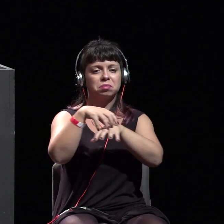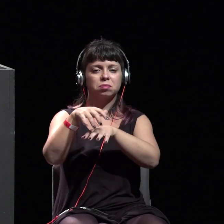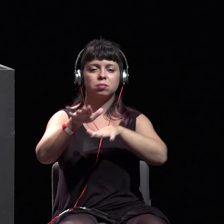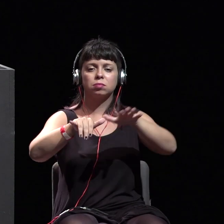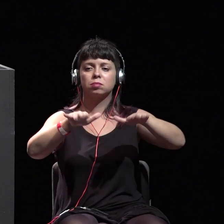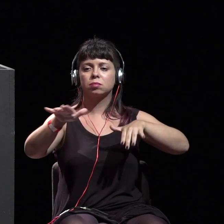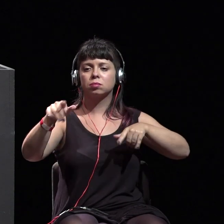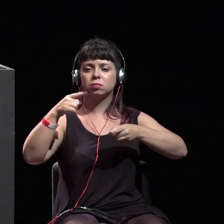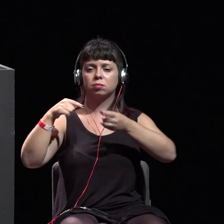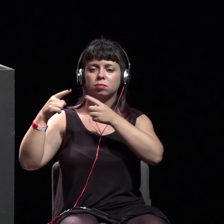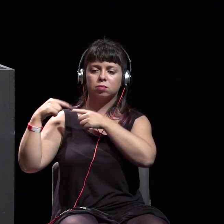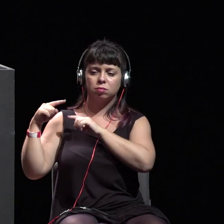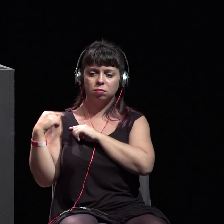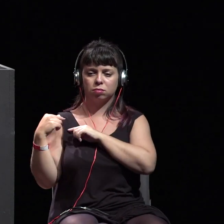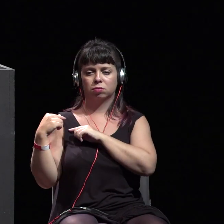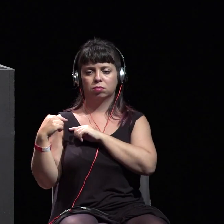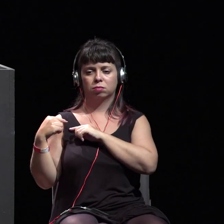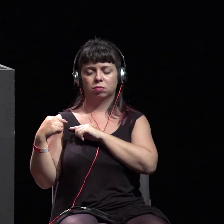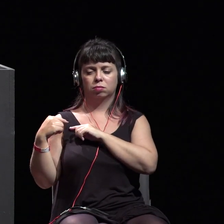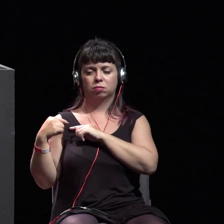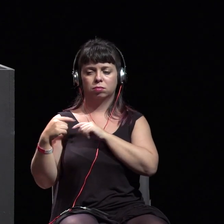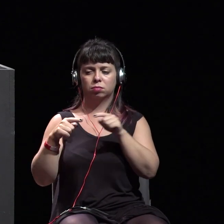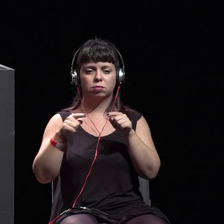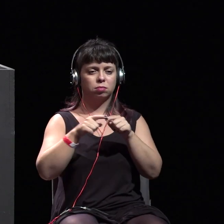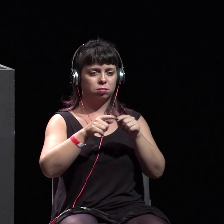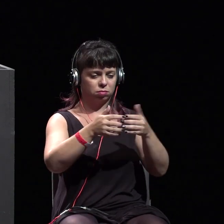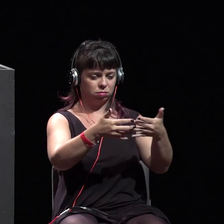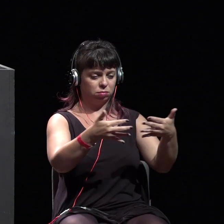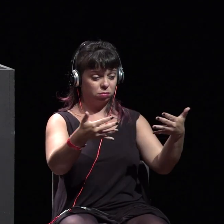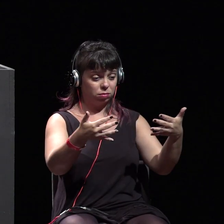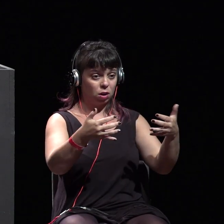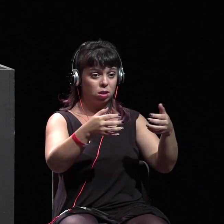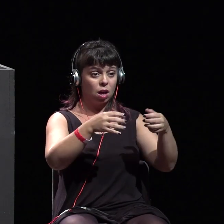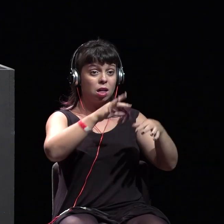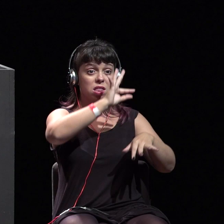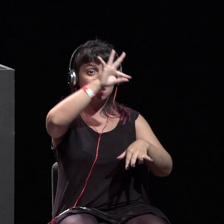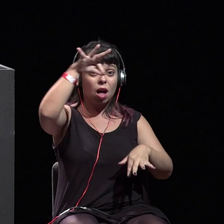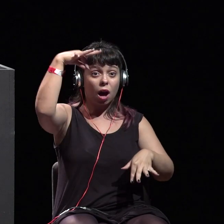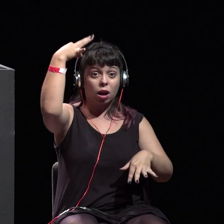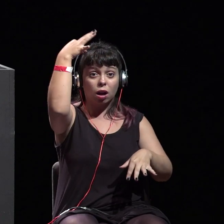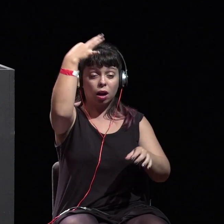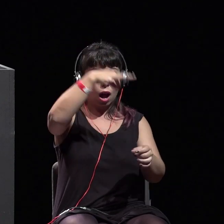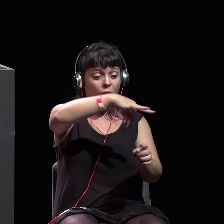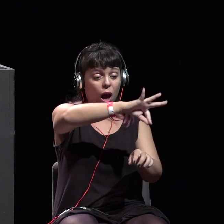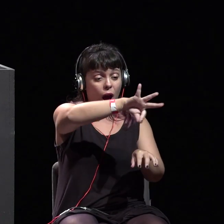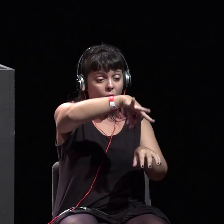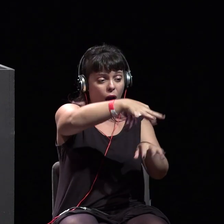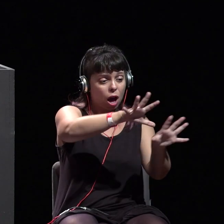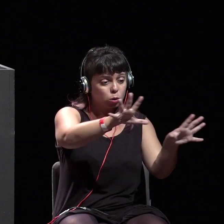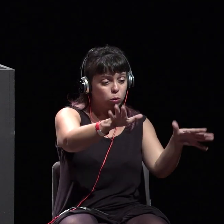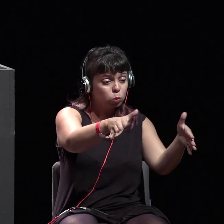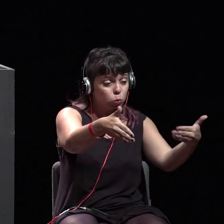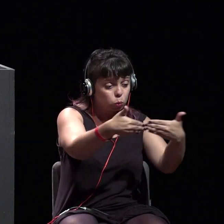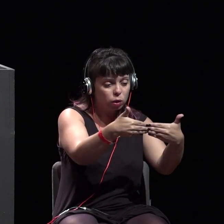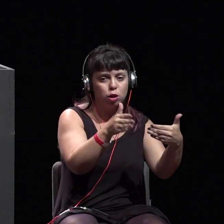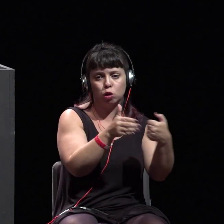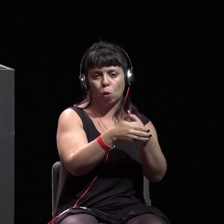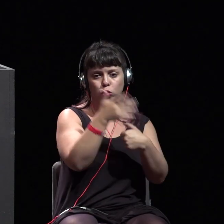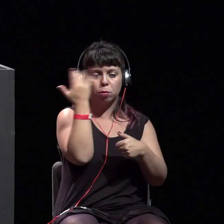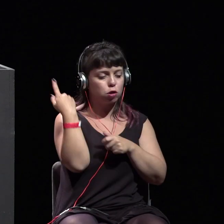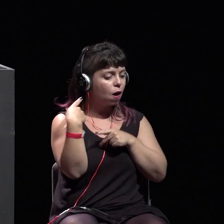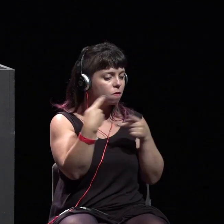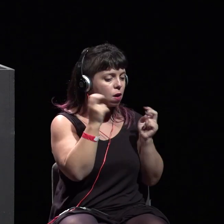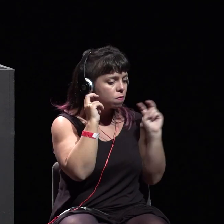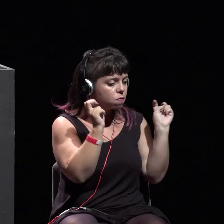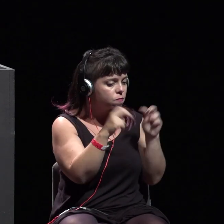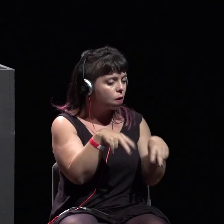highlighting the museum's complicity in colonization by exposing its board of trustees and its financial interests. These acts were used as